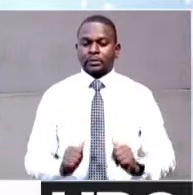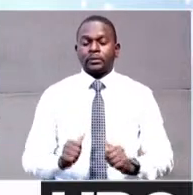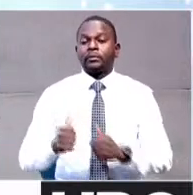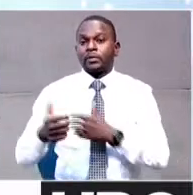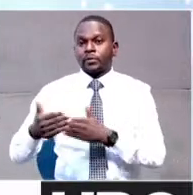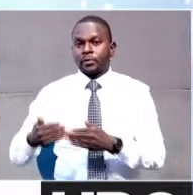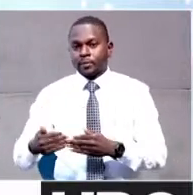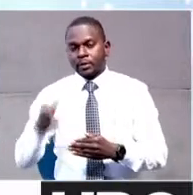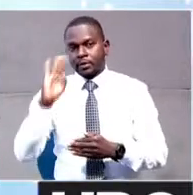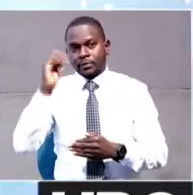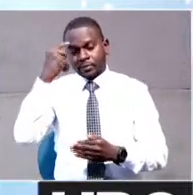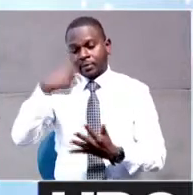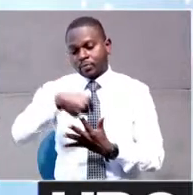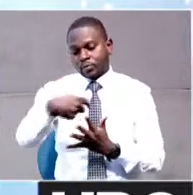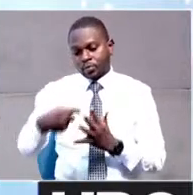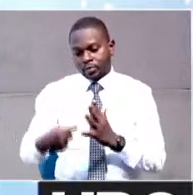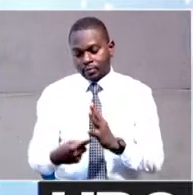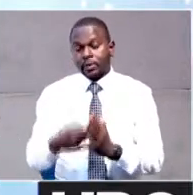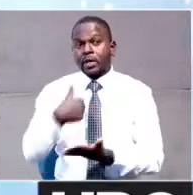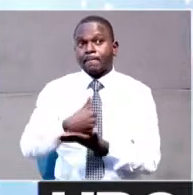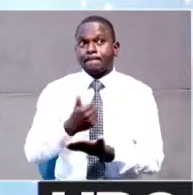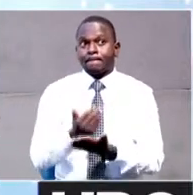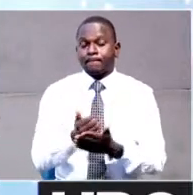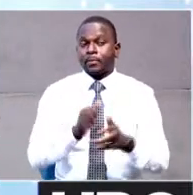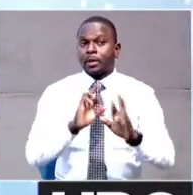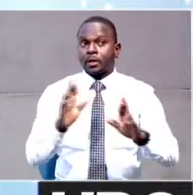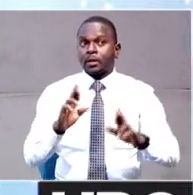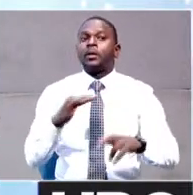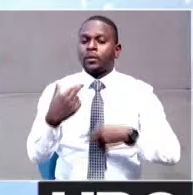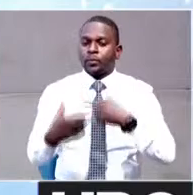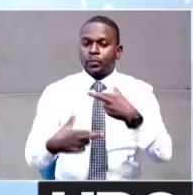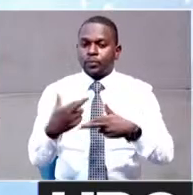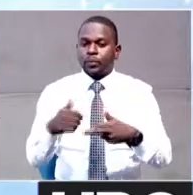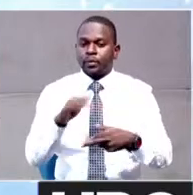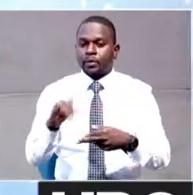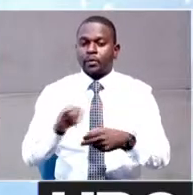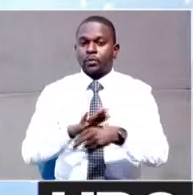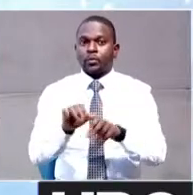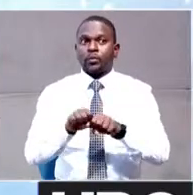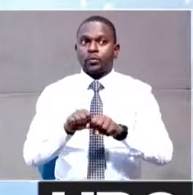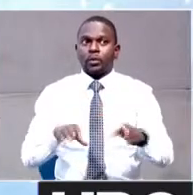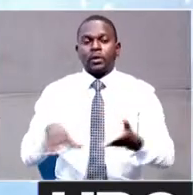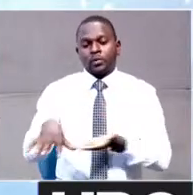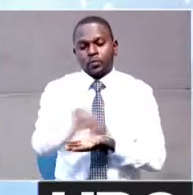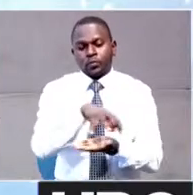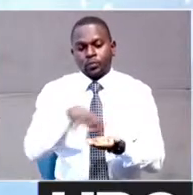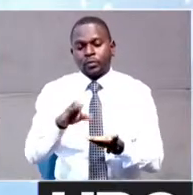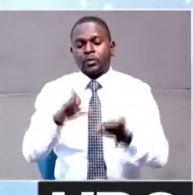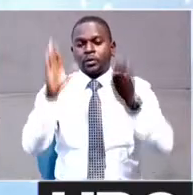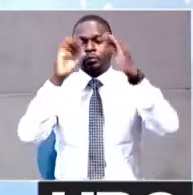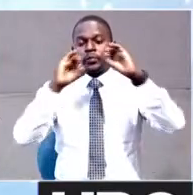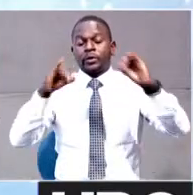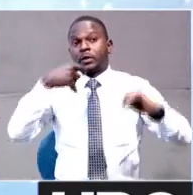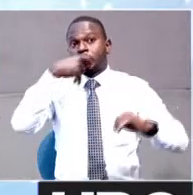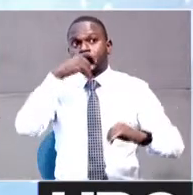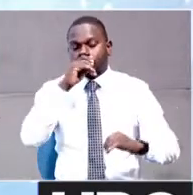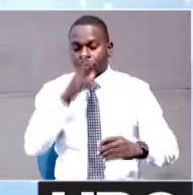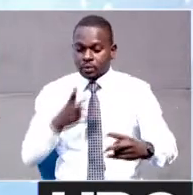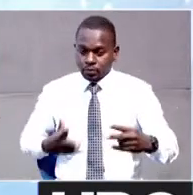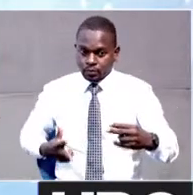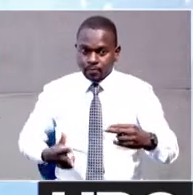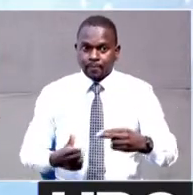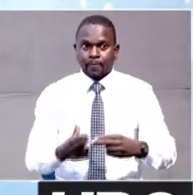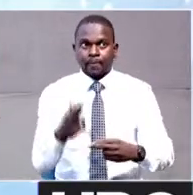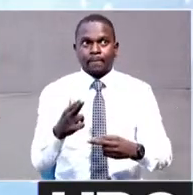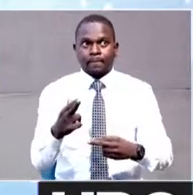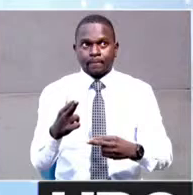government prioritizes the sector and is committed to revive it after the COVID-19 disruptions. Now, President Museveni was speaking at the launch of